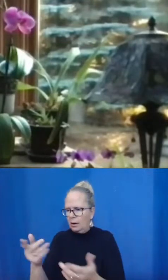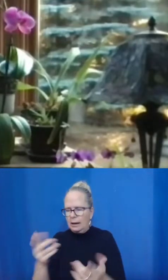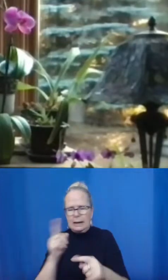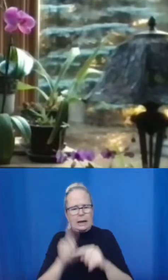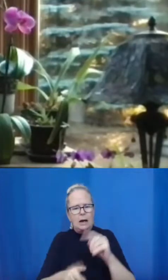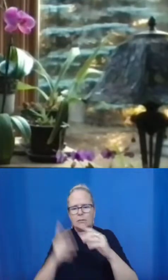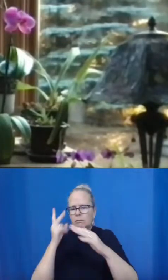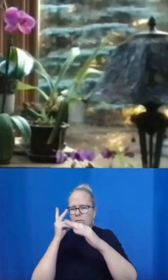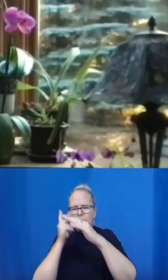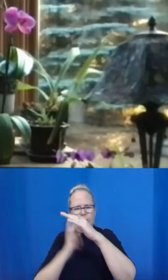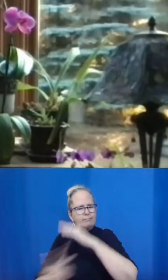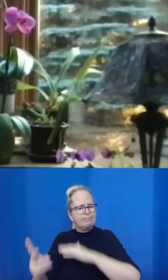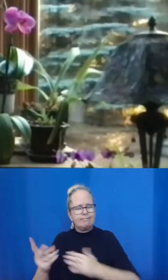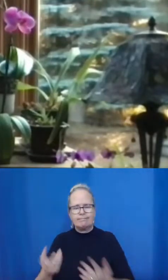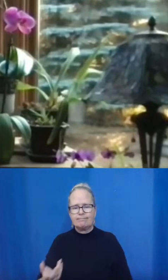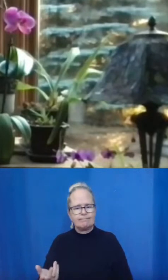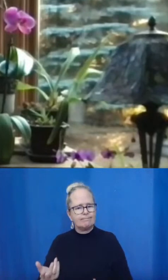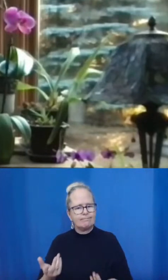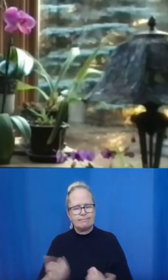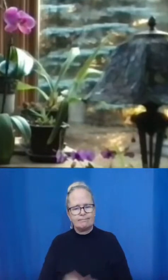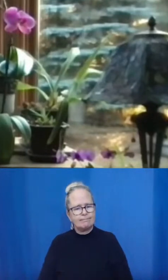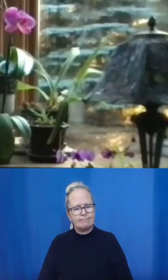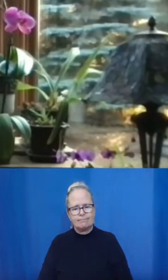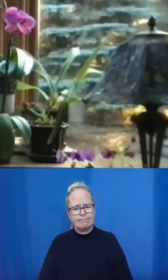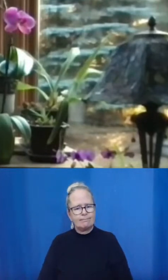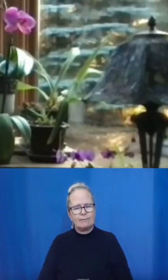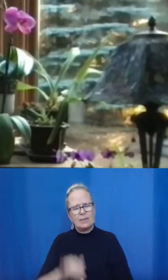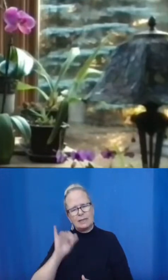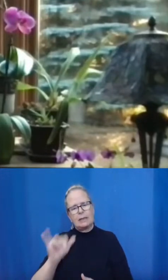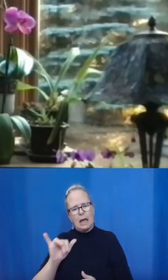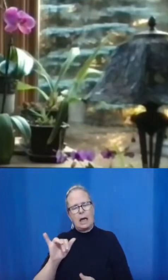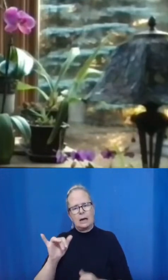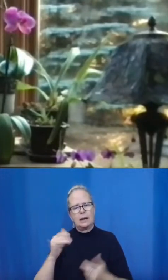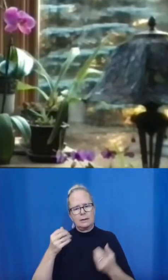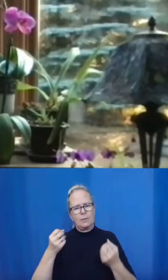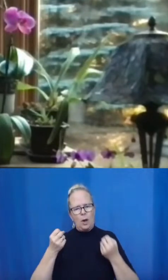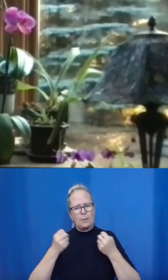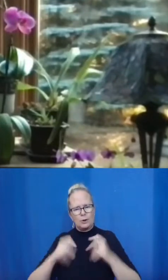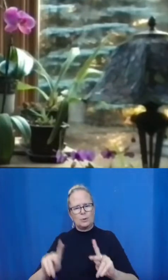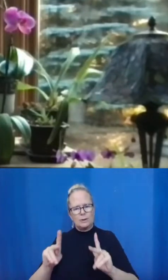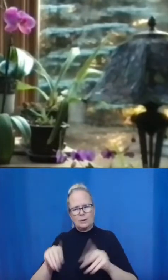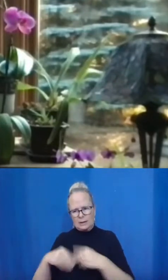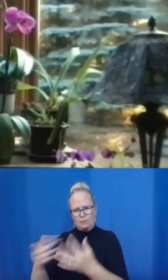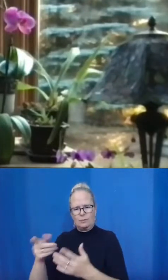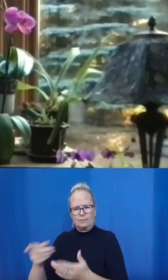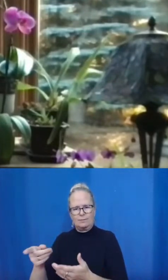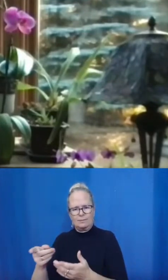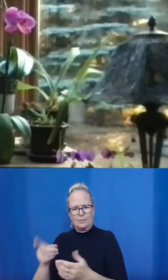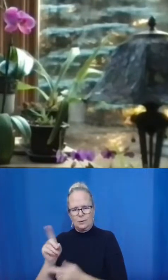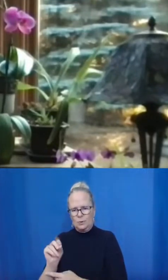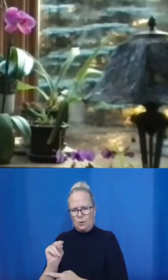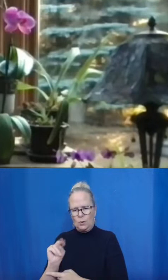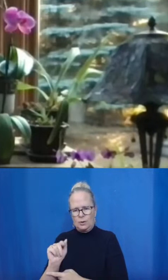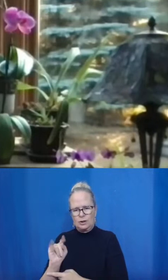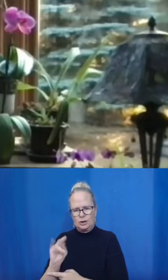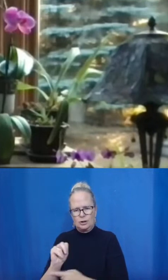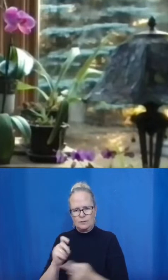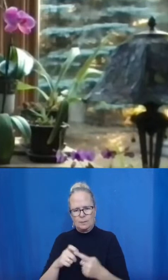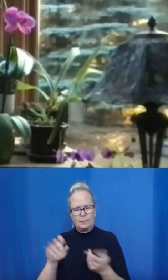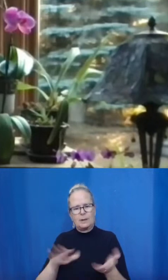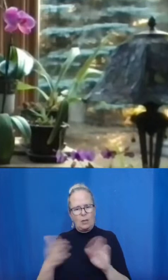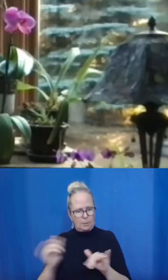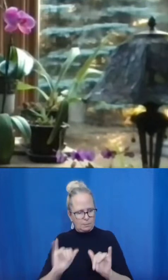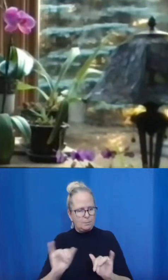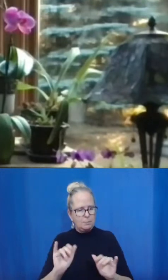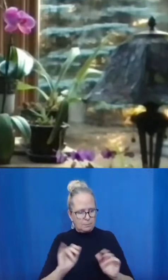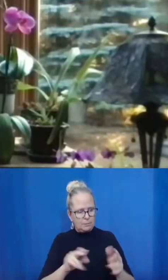really important to hear their voices, to listen to their stories, to understand that our communities, that all of us in our